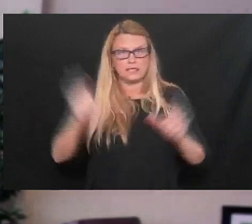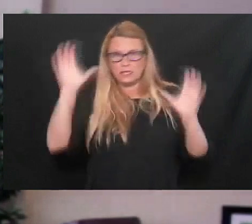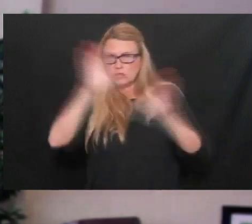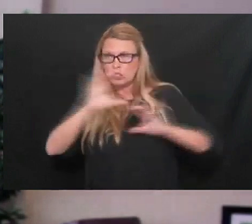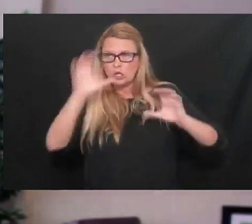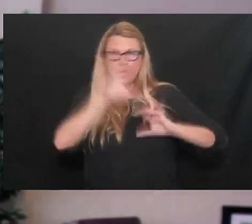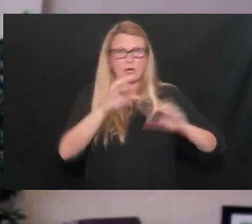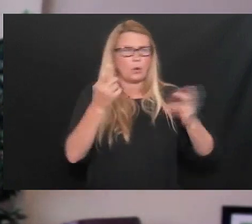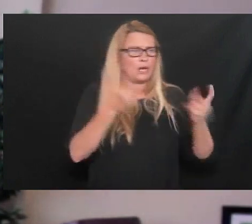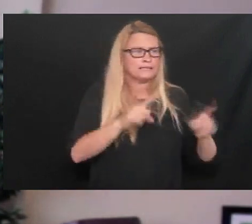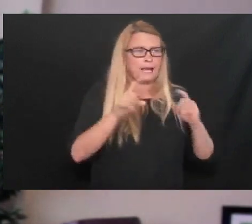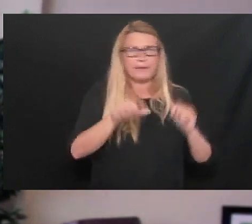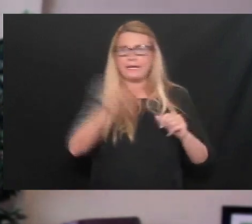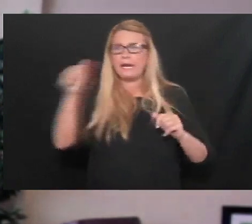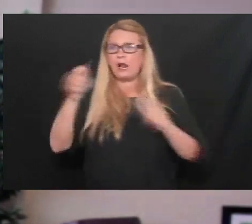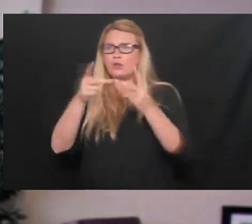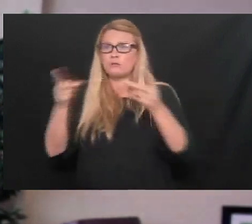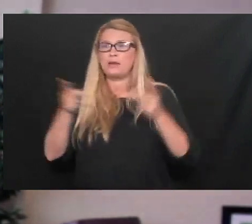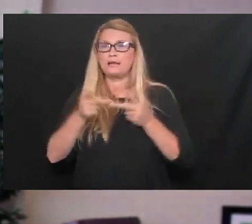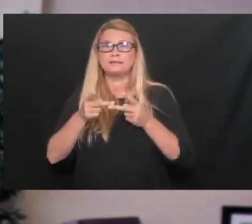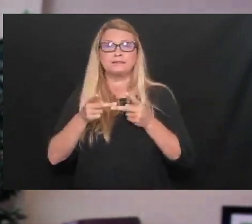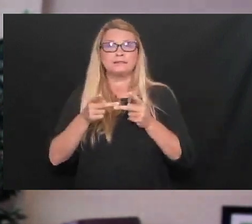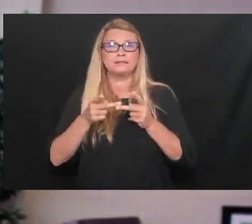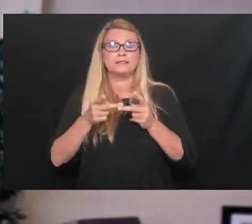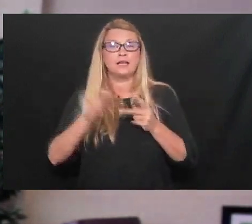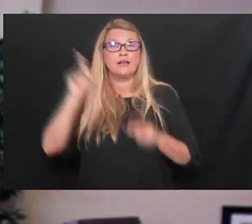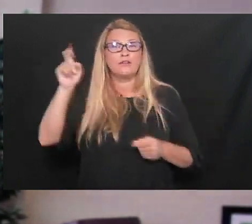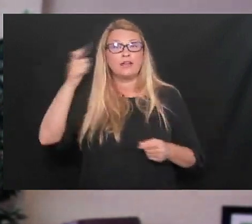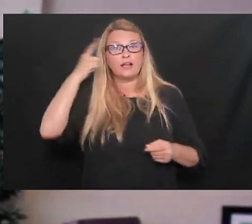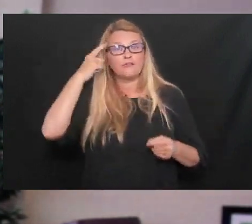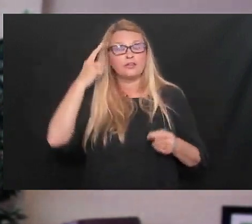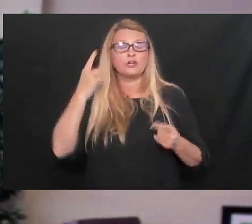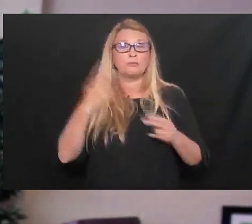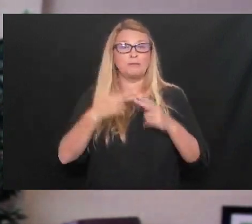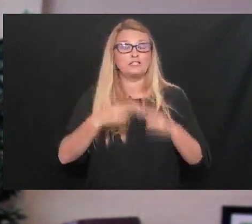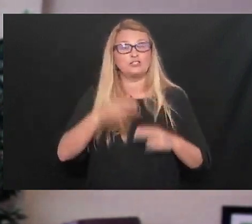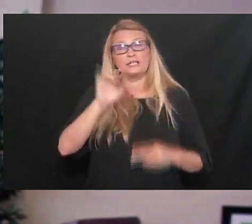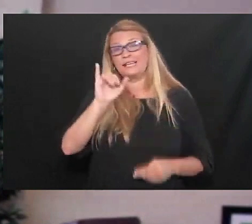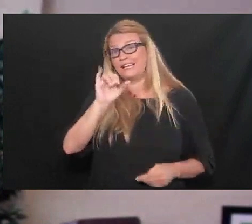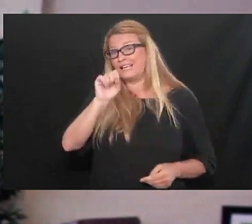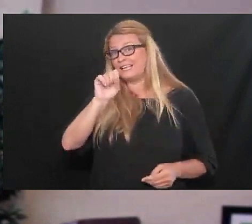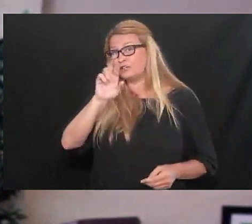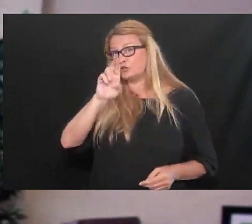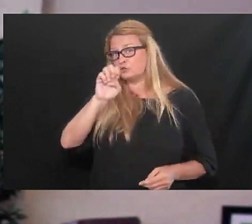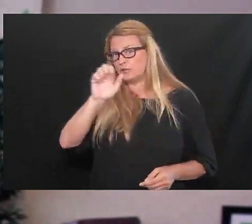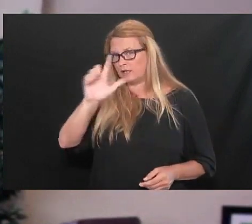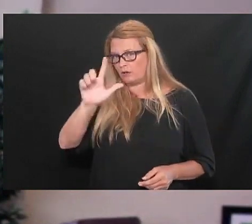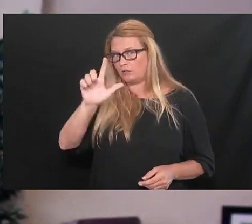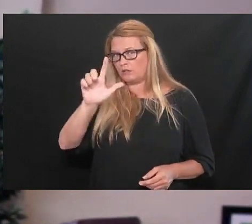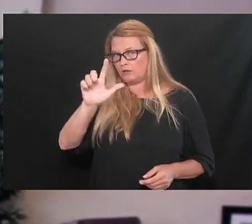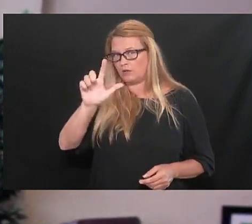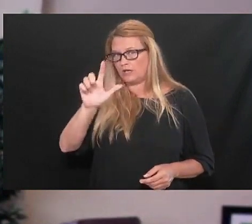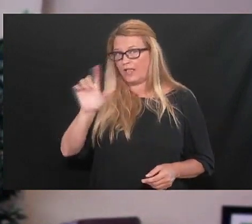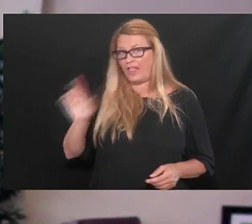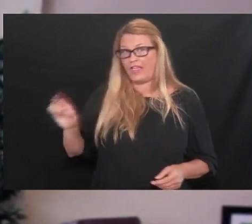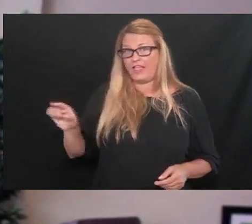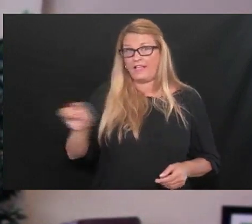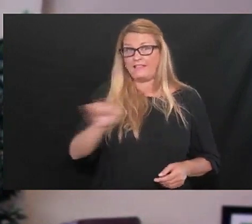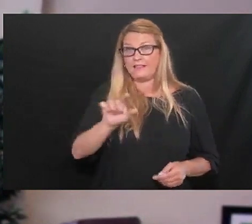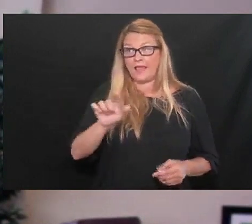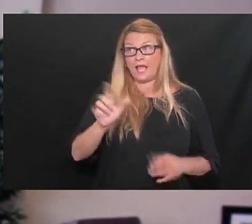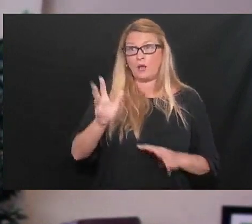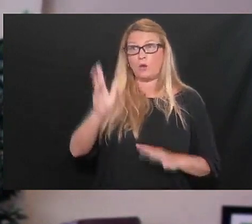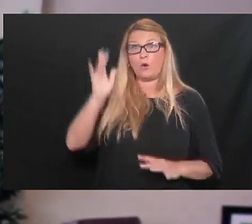places. And the governor did point out that Israel, which was touted in many ways as the model